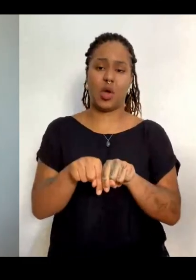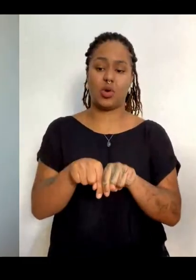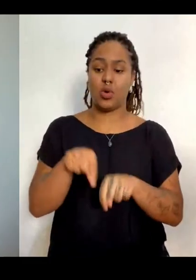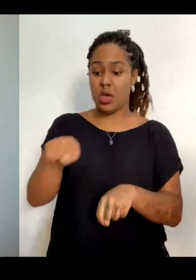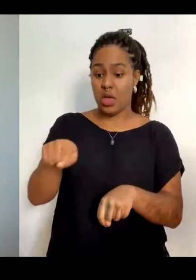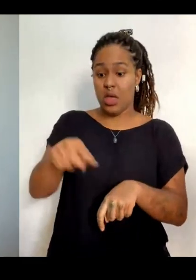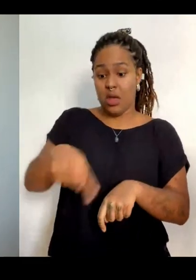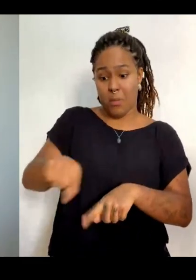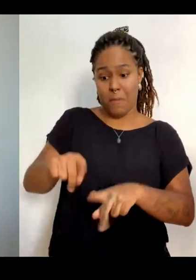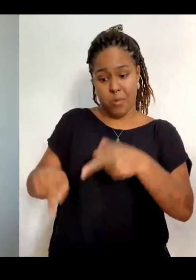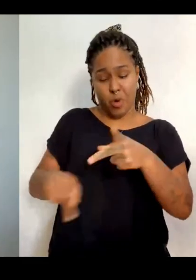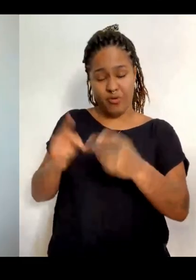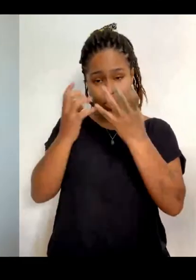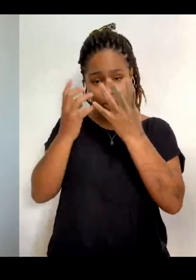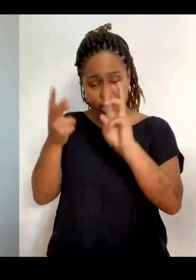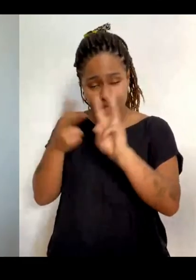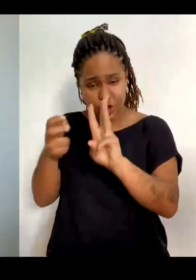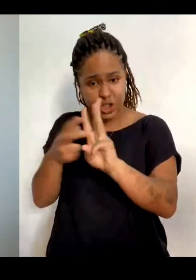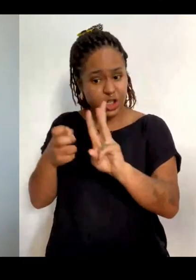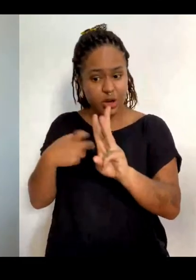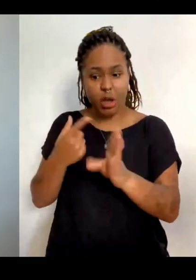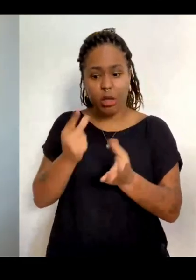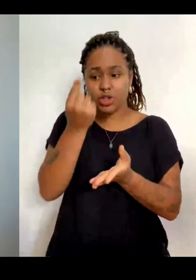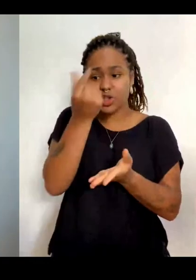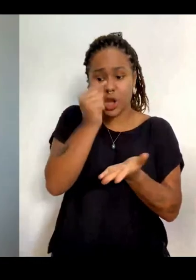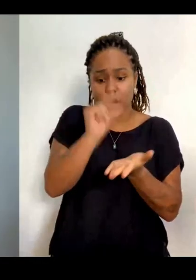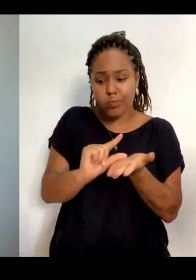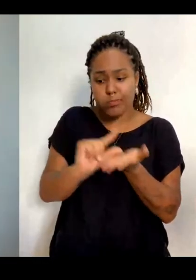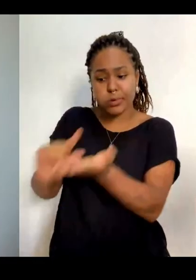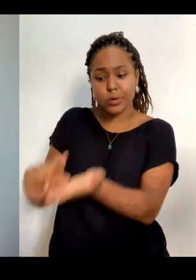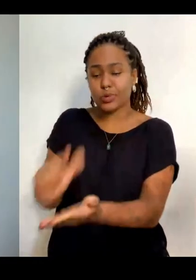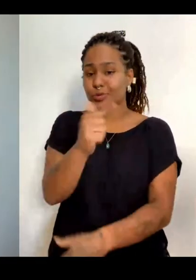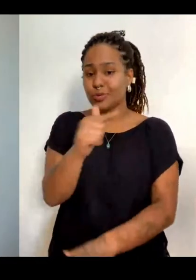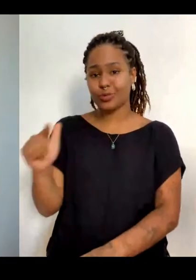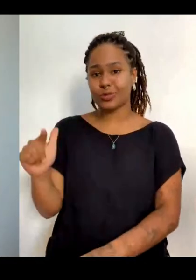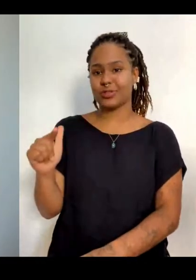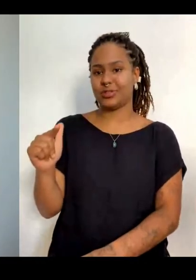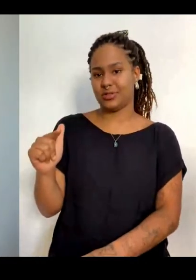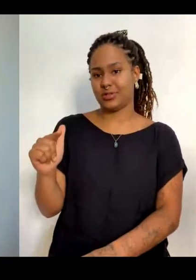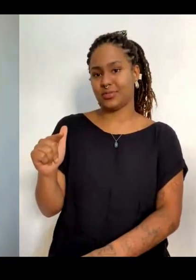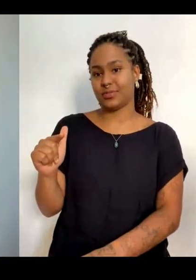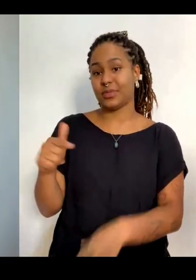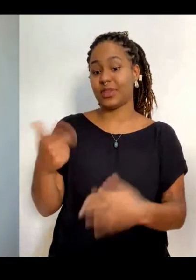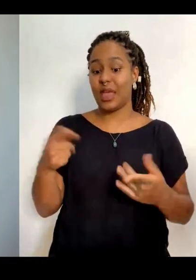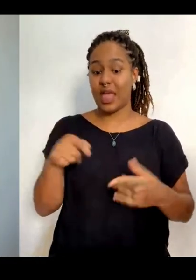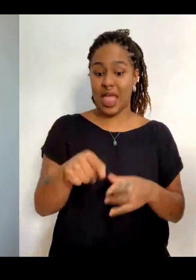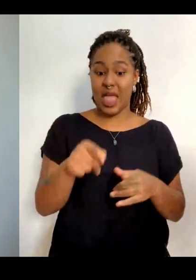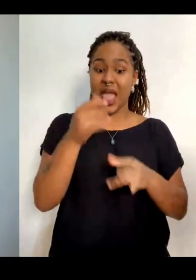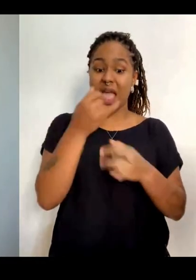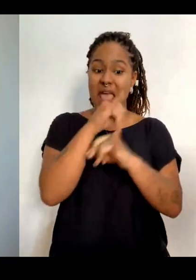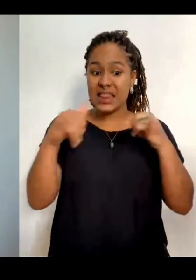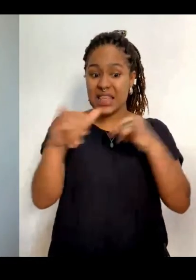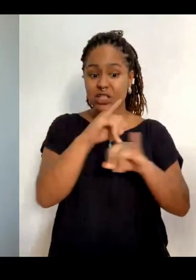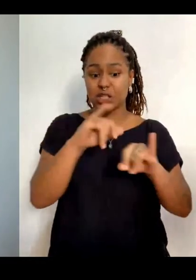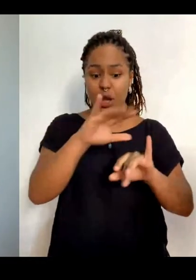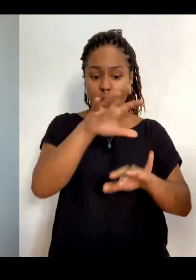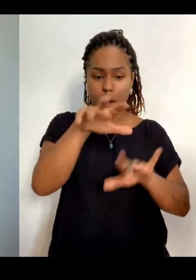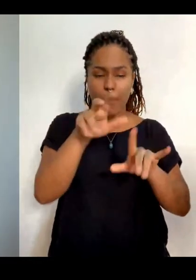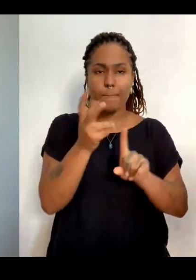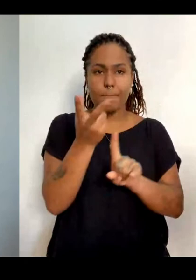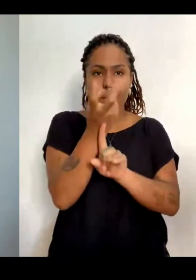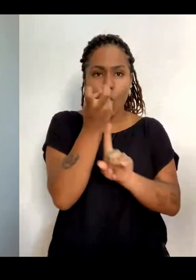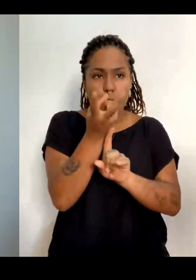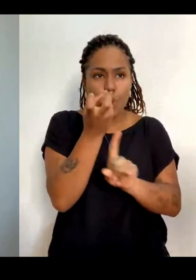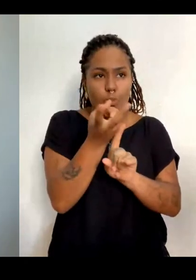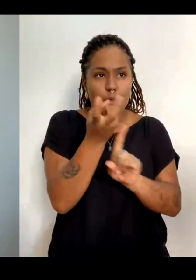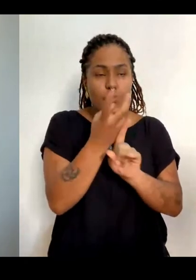is being sold for profit so while we may applaud the initiative of windmills and green energy it is again